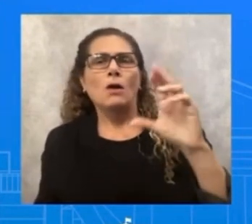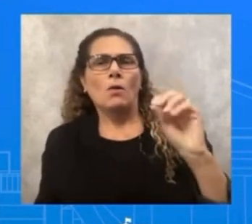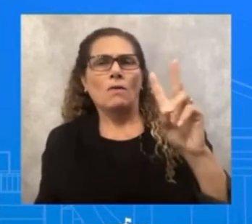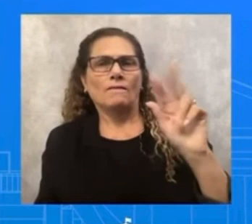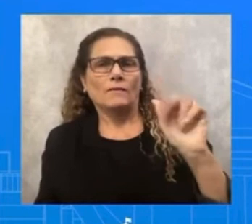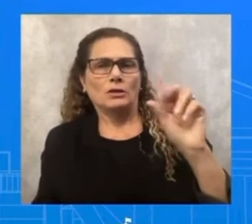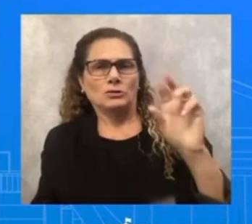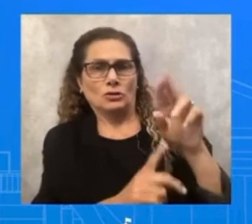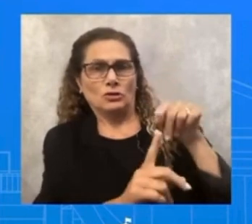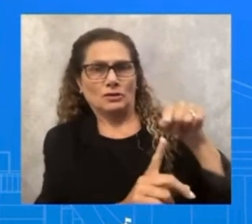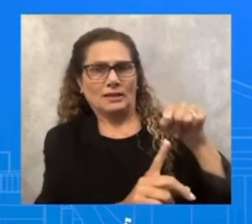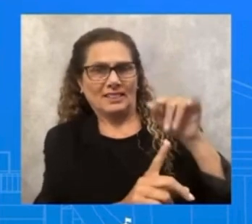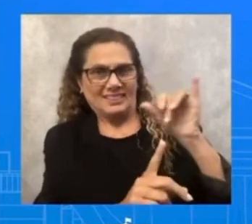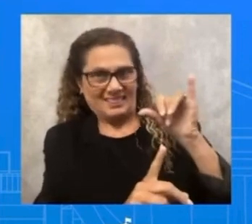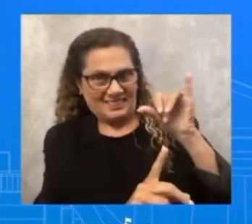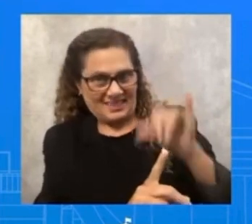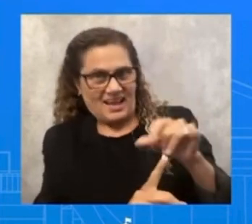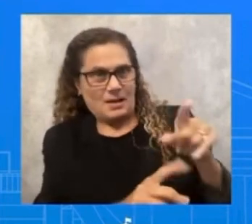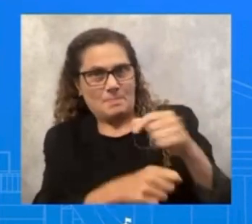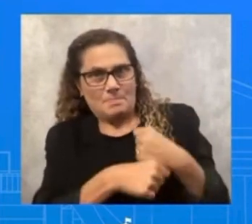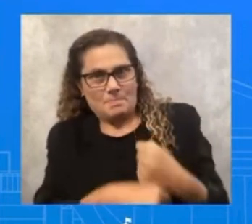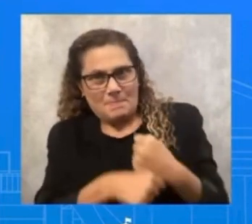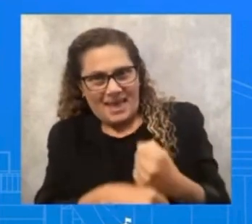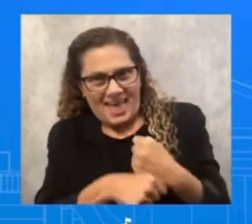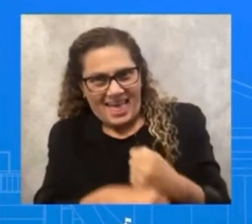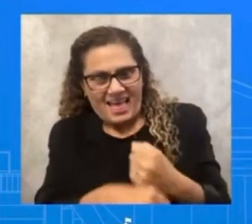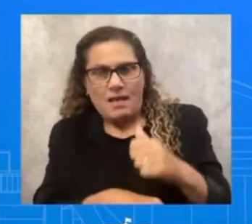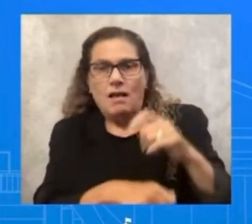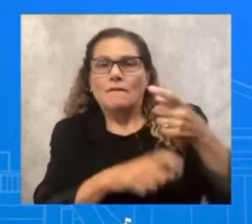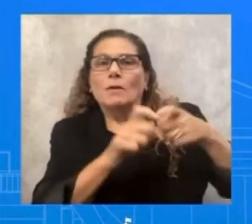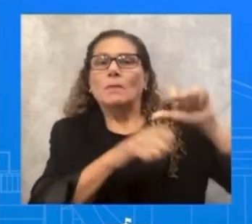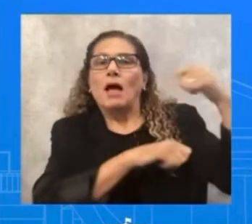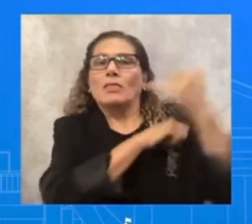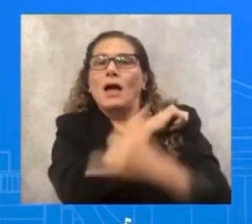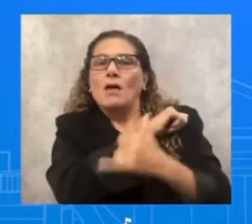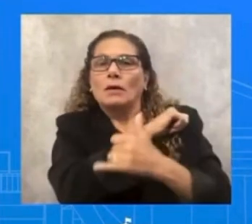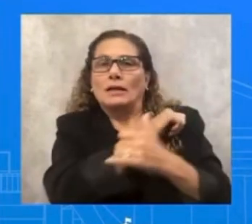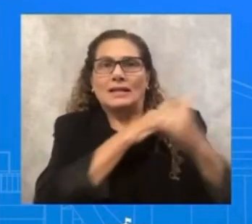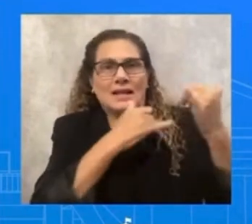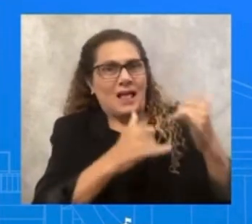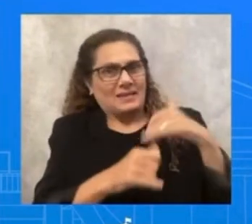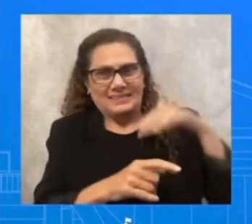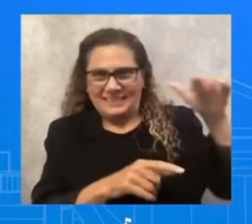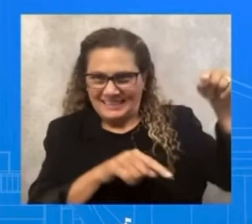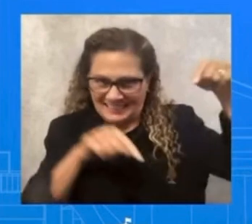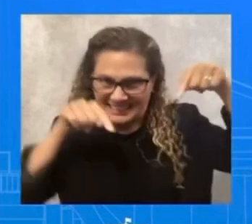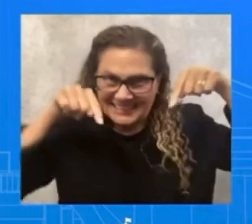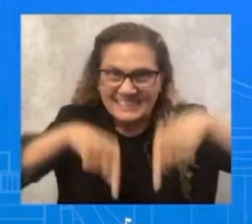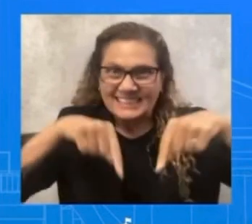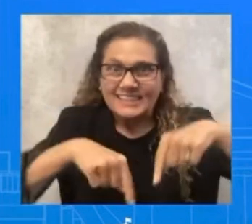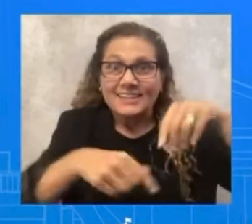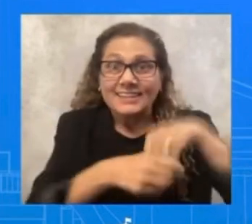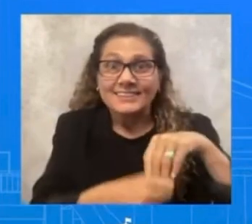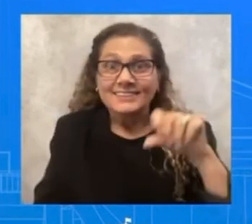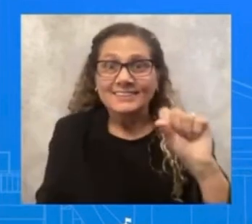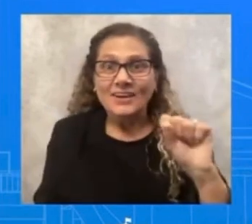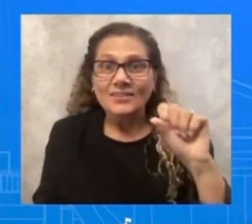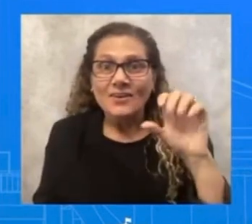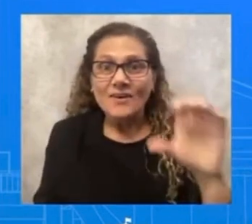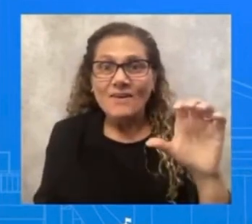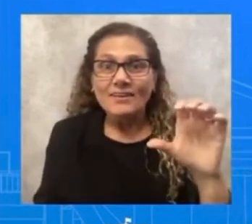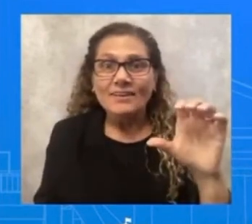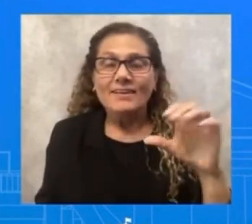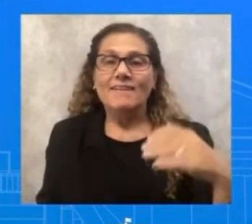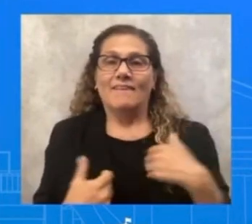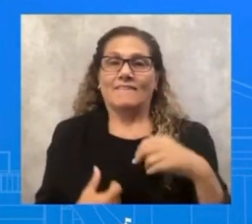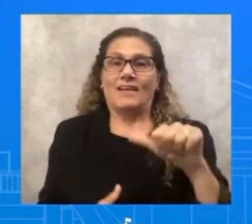in Mexico, and in China. Now they're coming home, being made in South Carolina, with two other announcements about to come